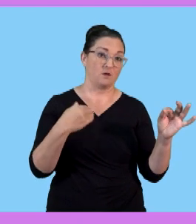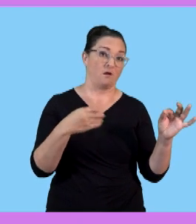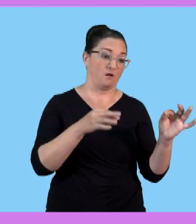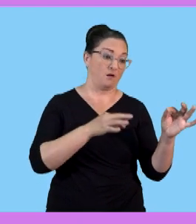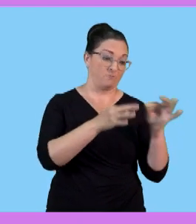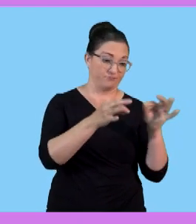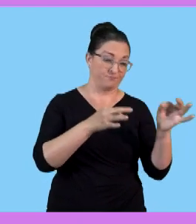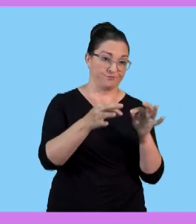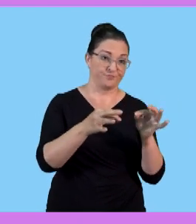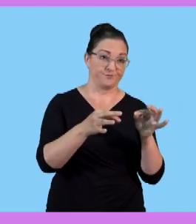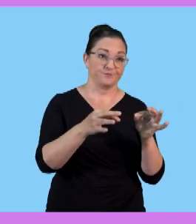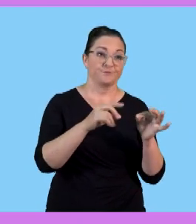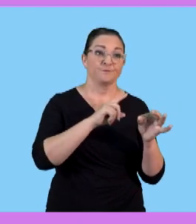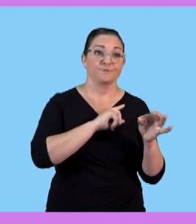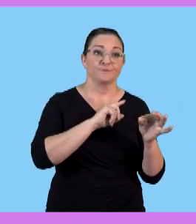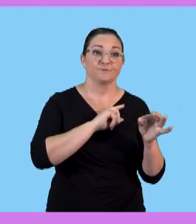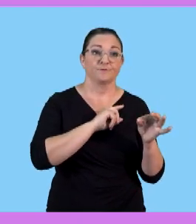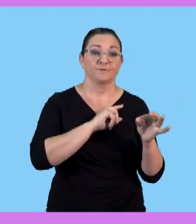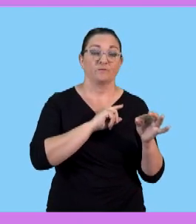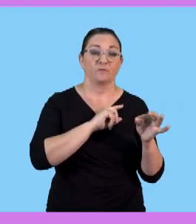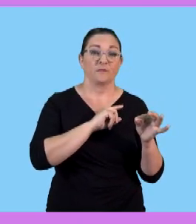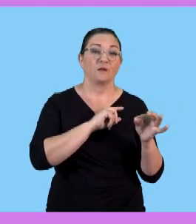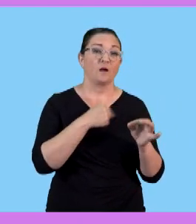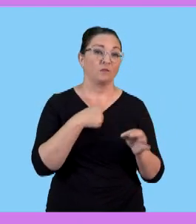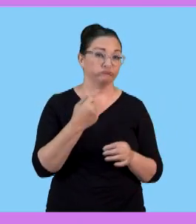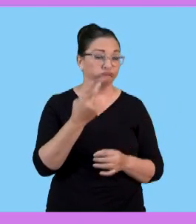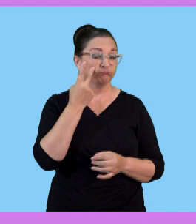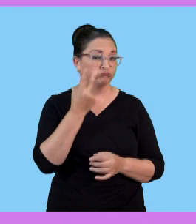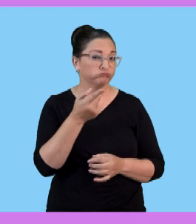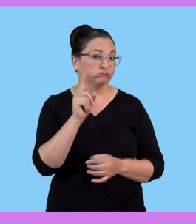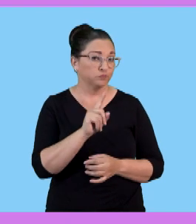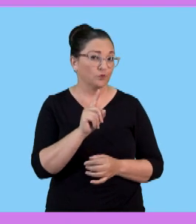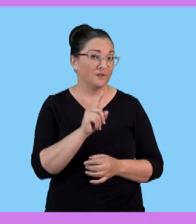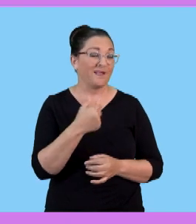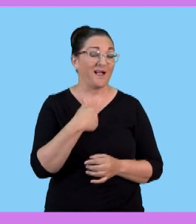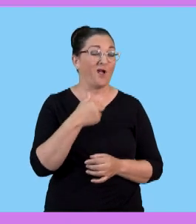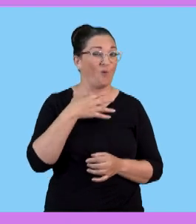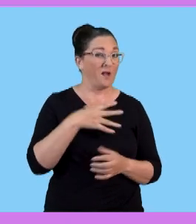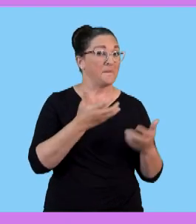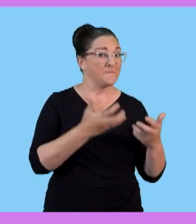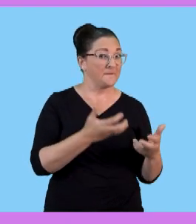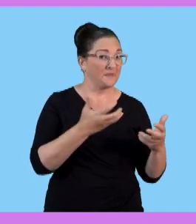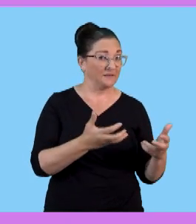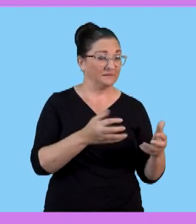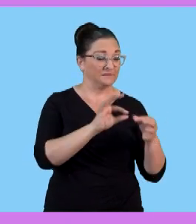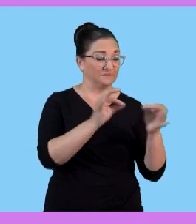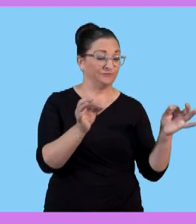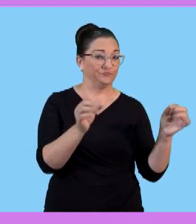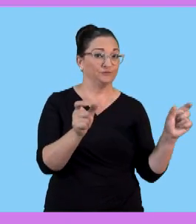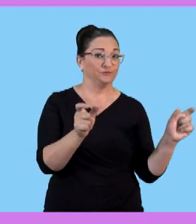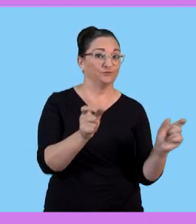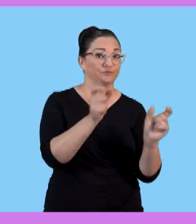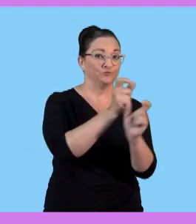knew the BMI is 24 kilograms per square meters. I also established that I'm looking for my mass in